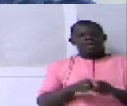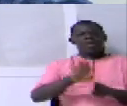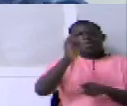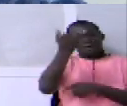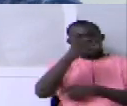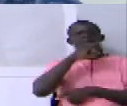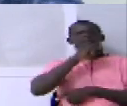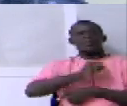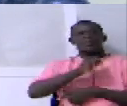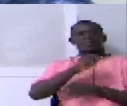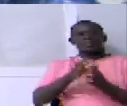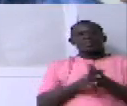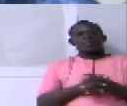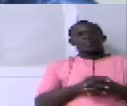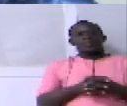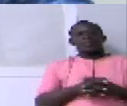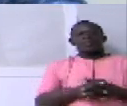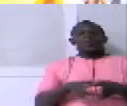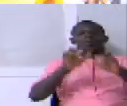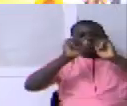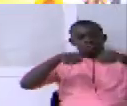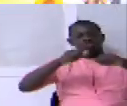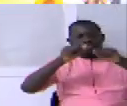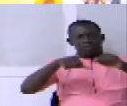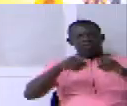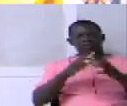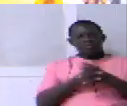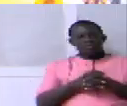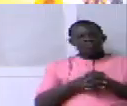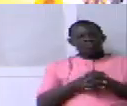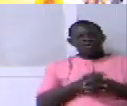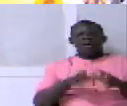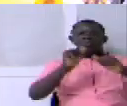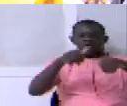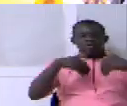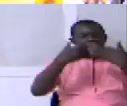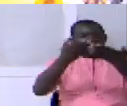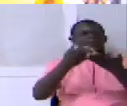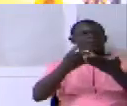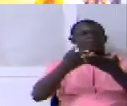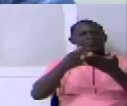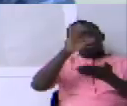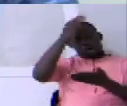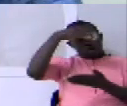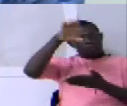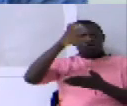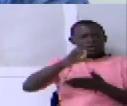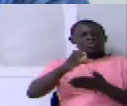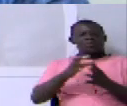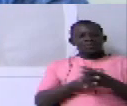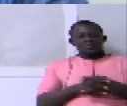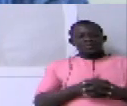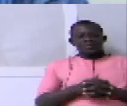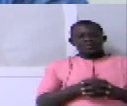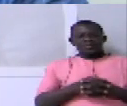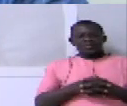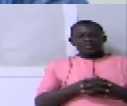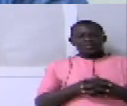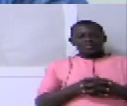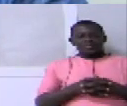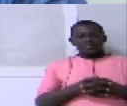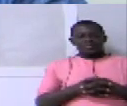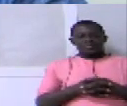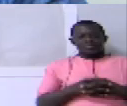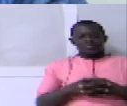sir. Could you provide it to the commission? Fesa akaito nyimbondino